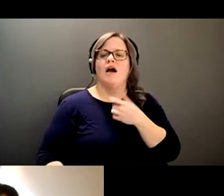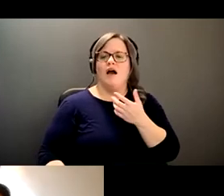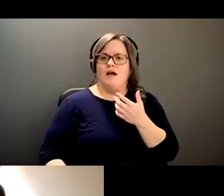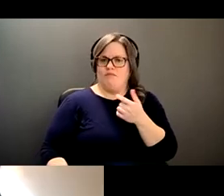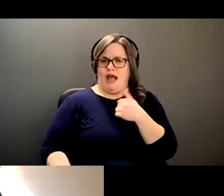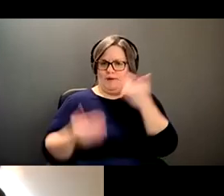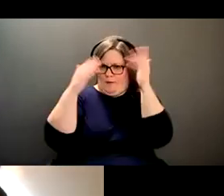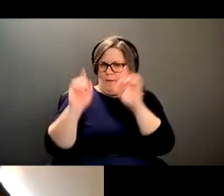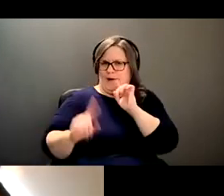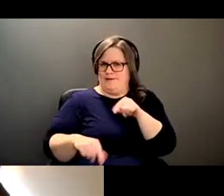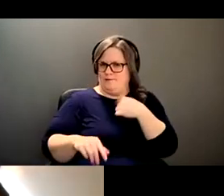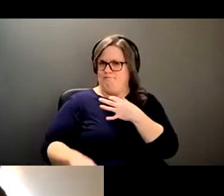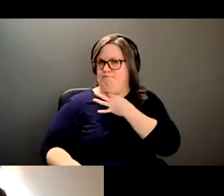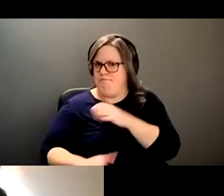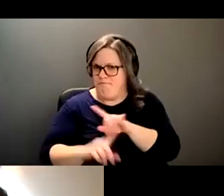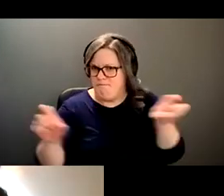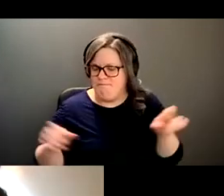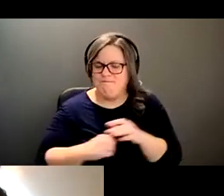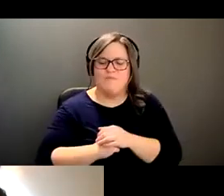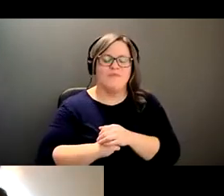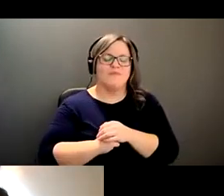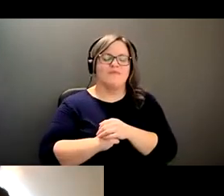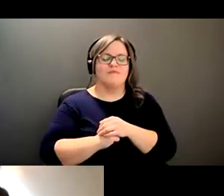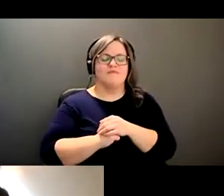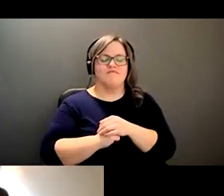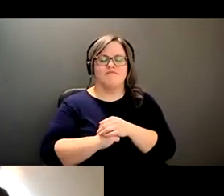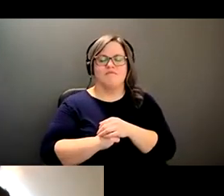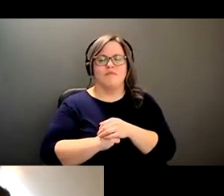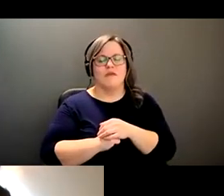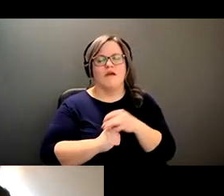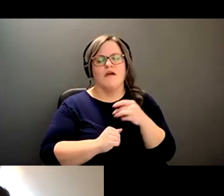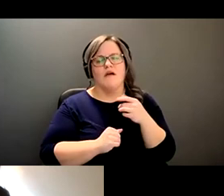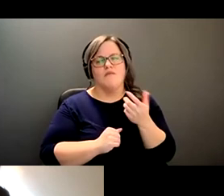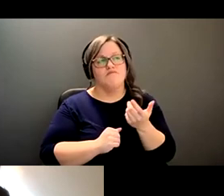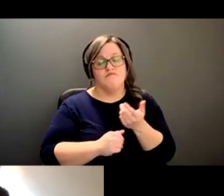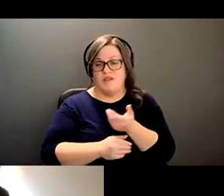answer to this, if any of you have had thoughts about